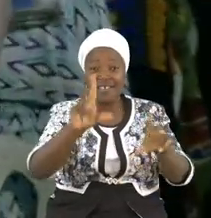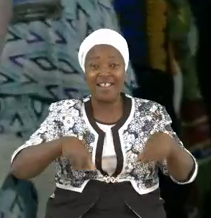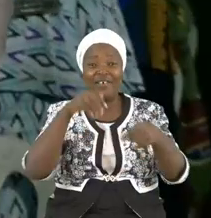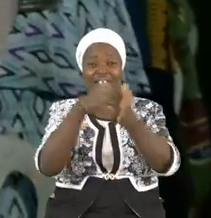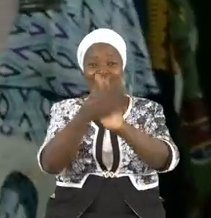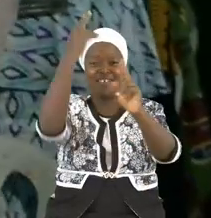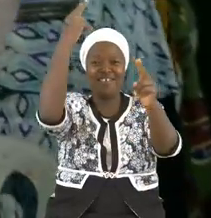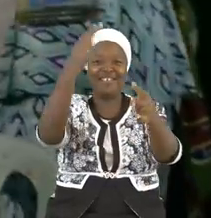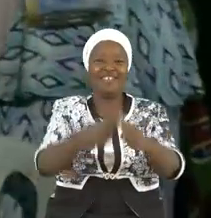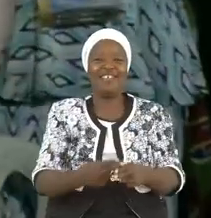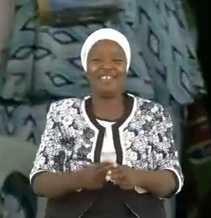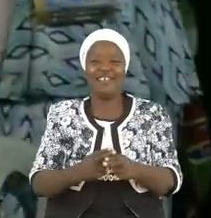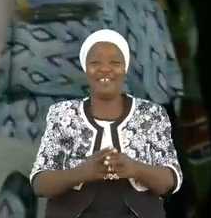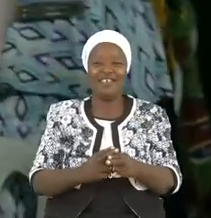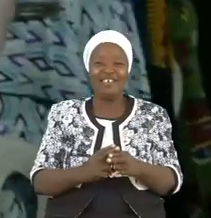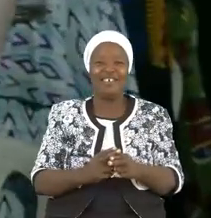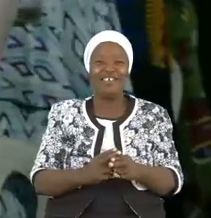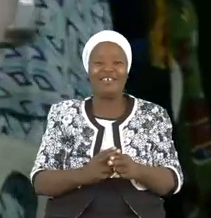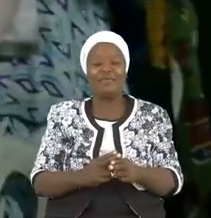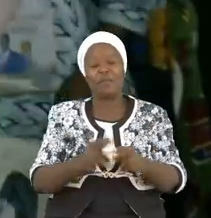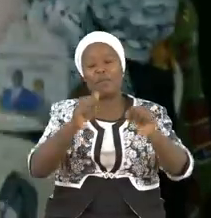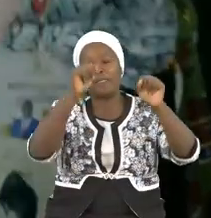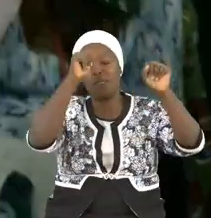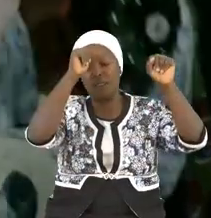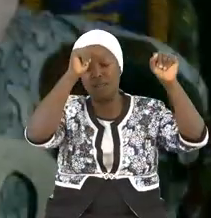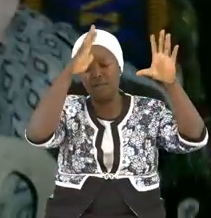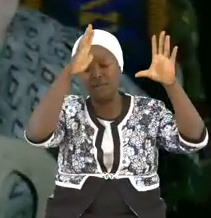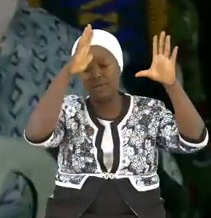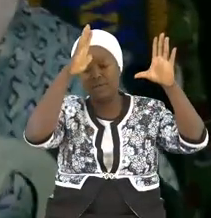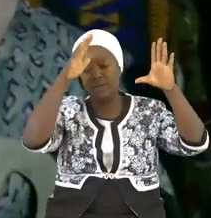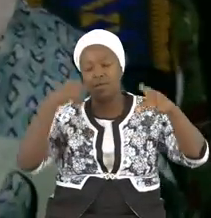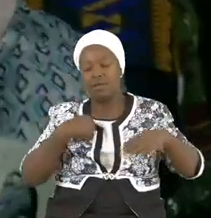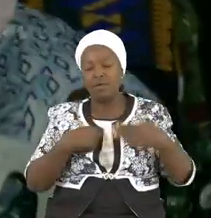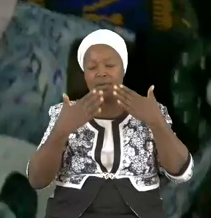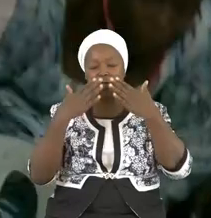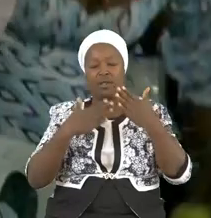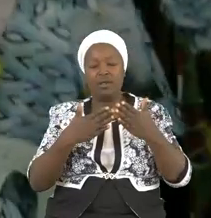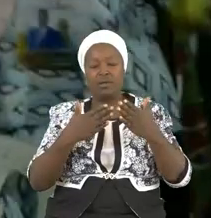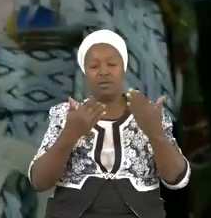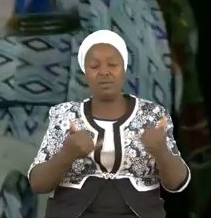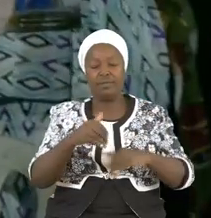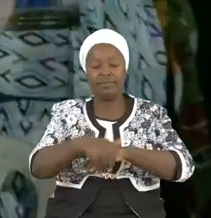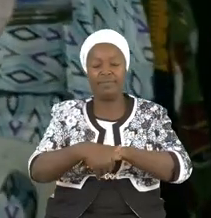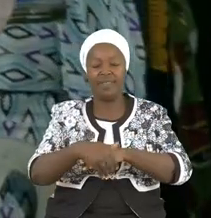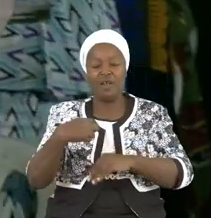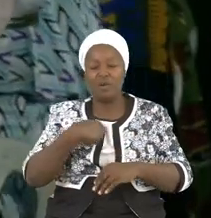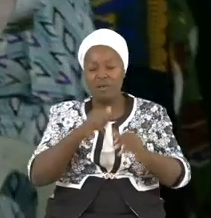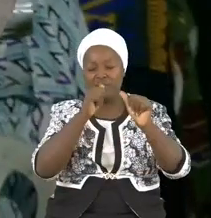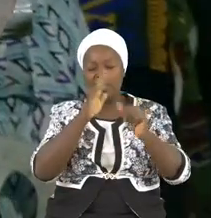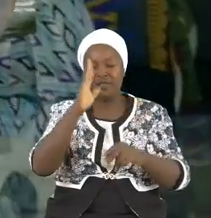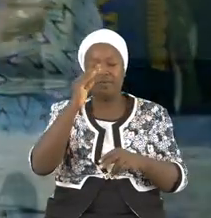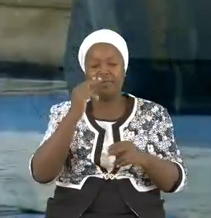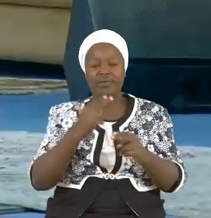name. Father, we thank you tonight. We bless your name. You're